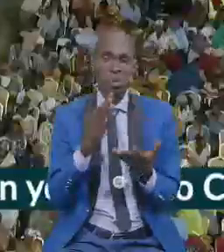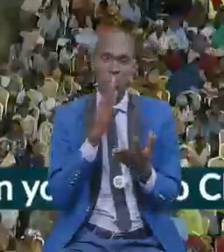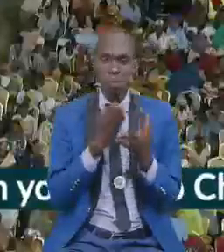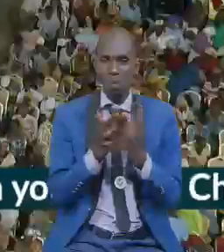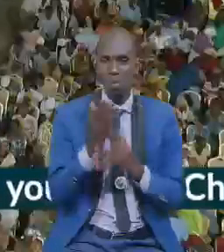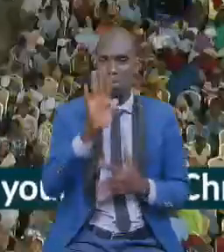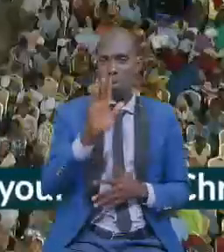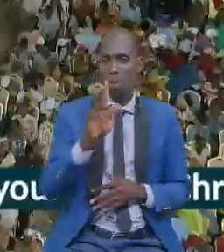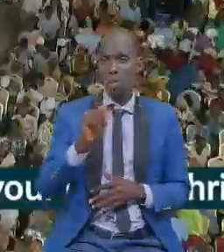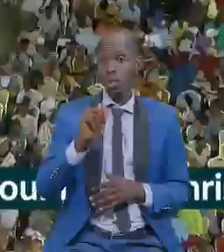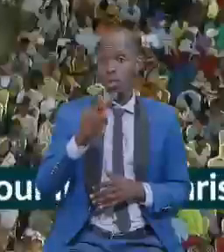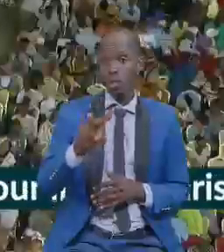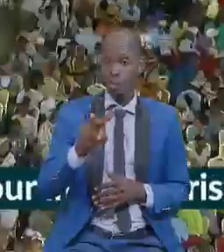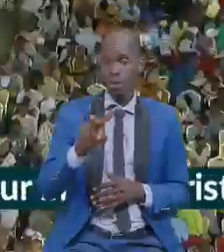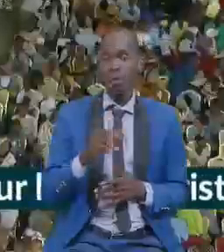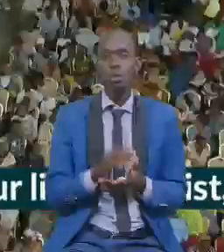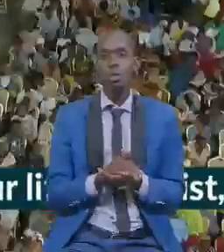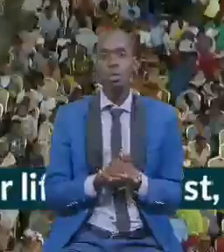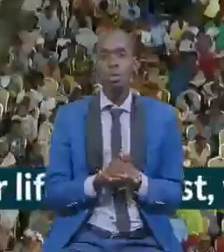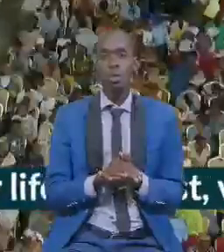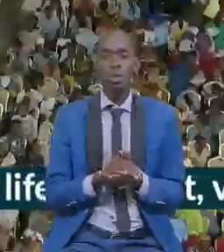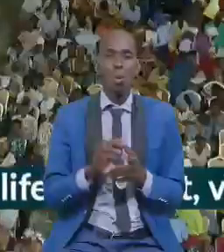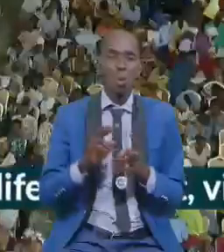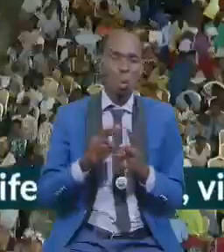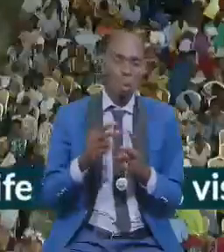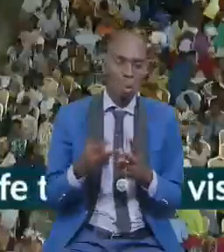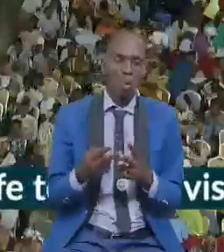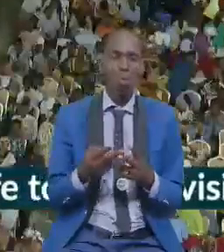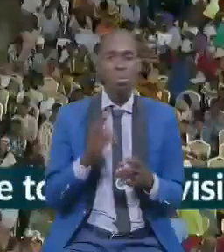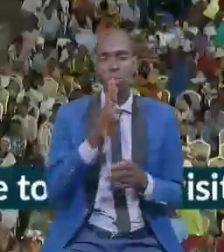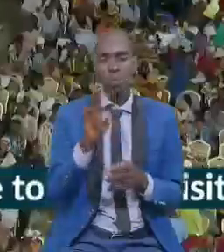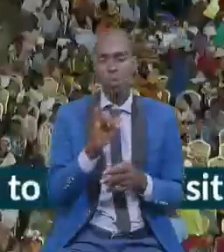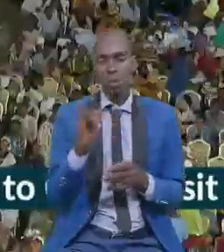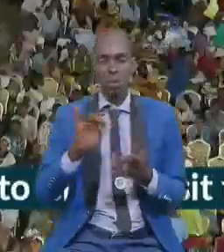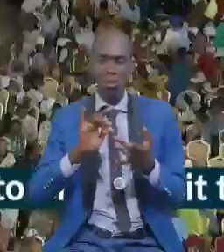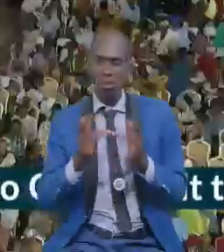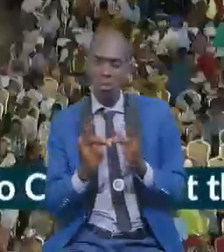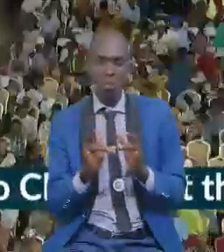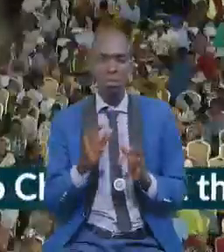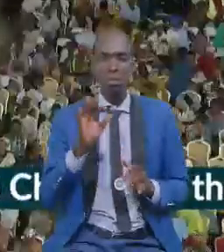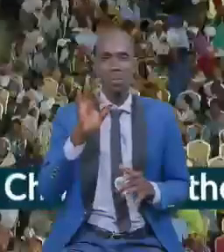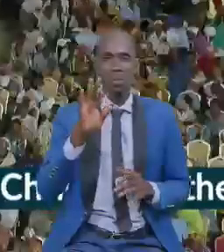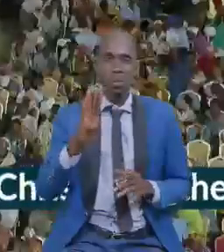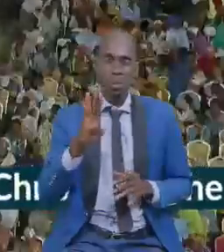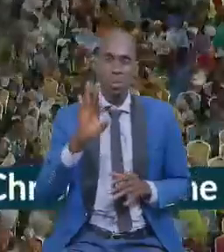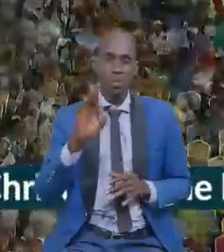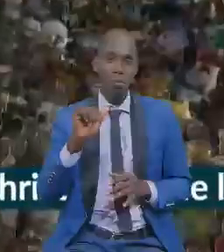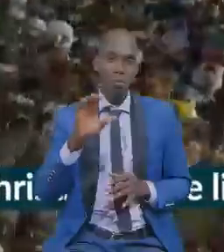or you are watching over the YouTube or Facebook or any of the social media handles,